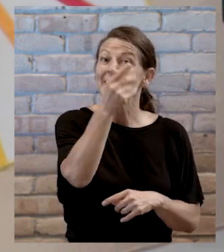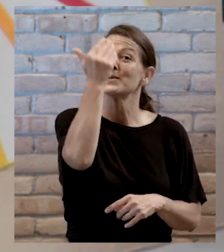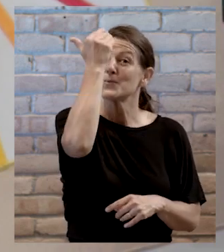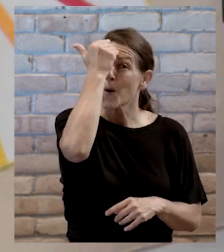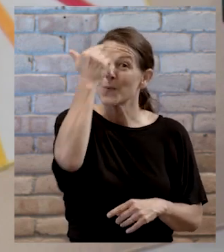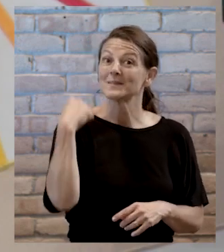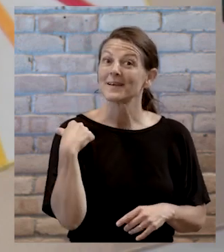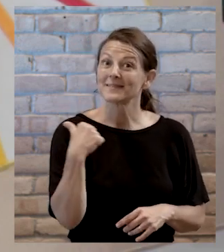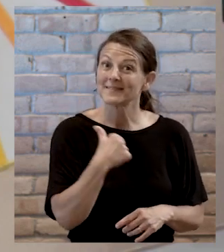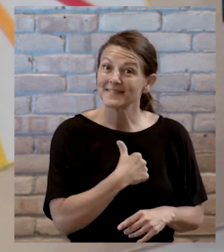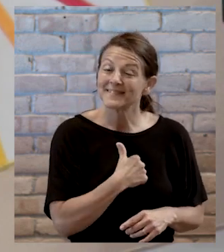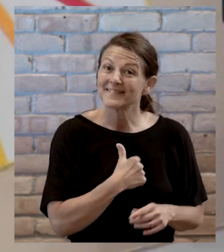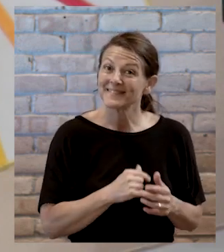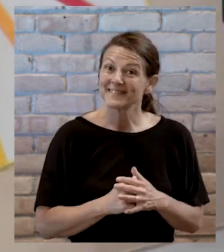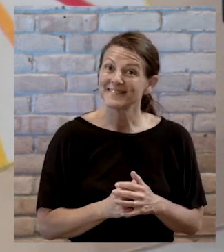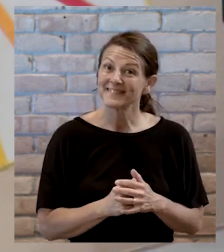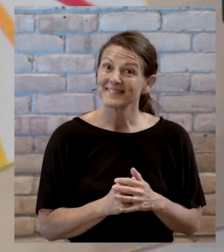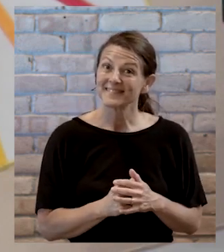knows us.